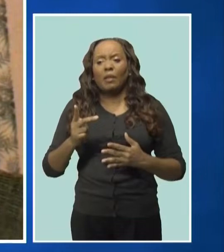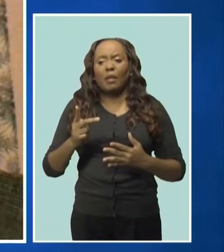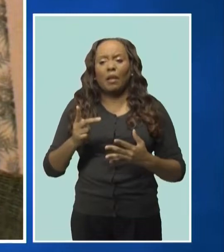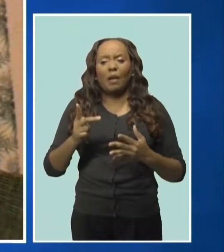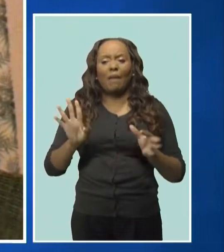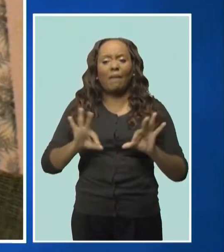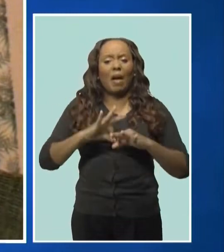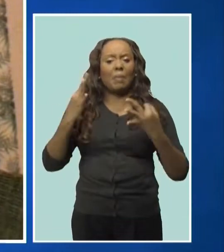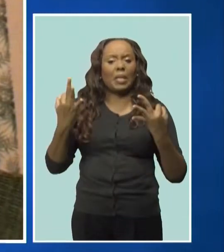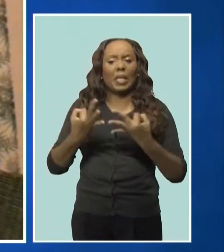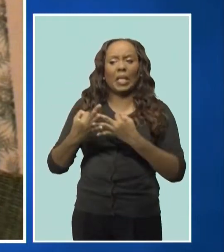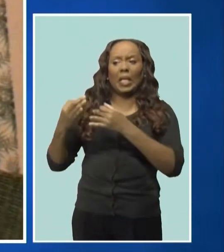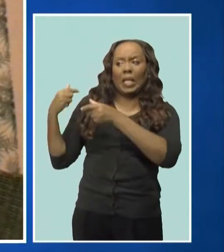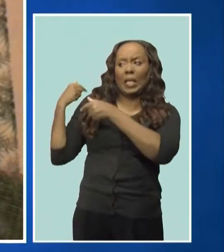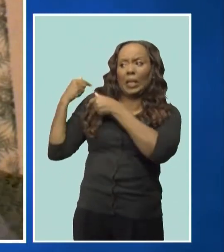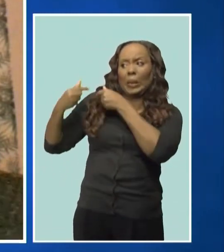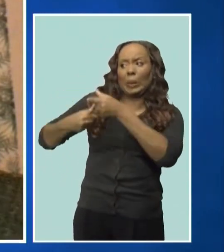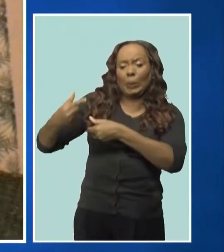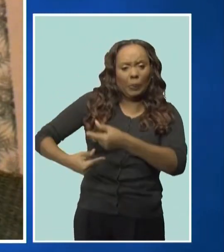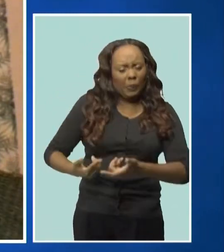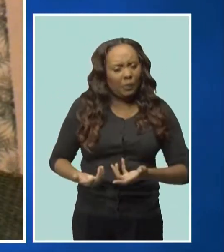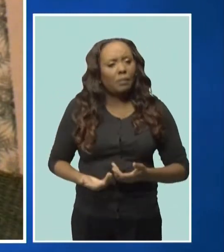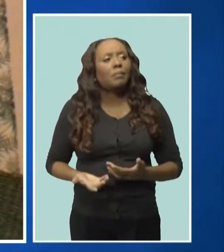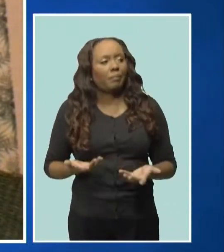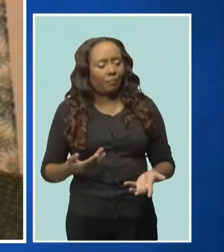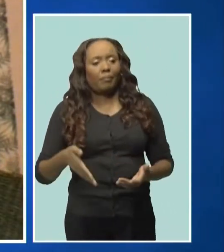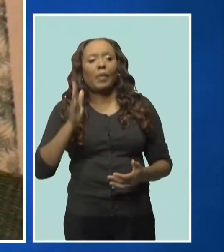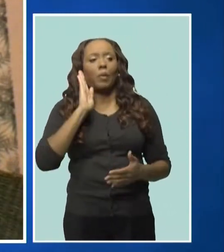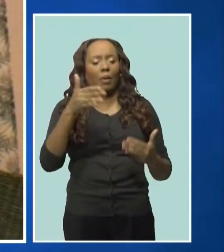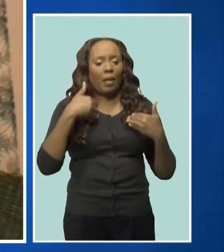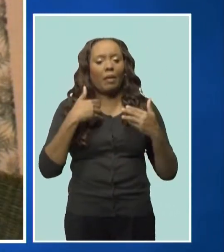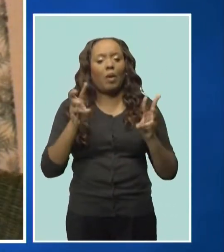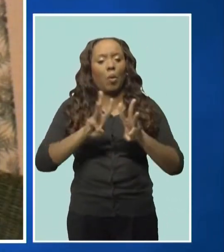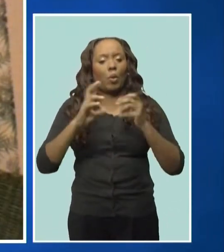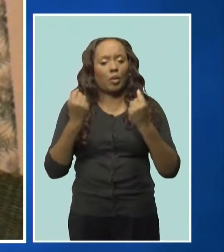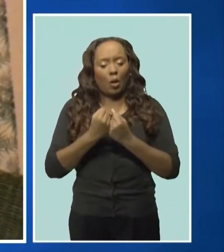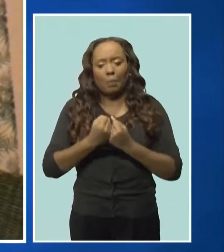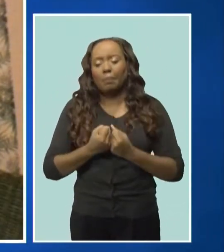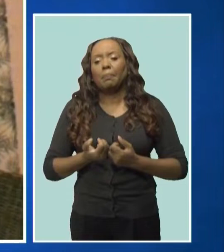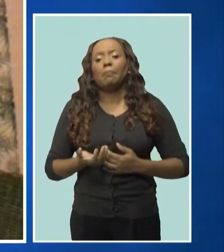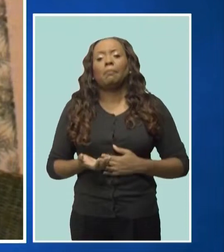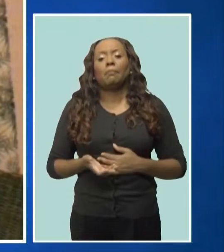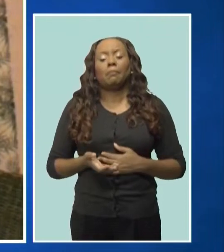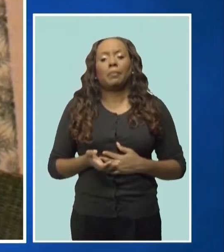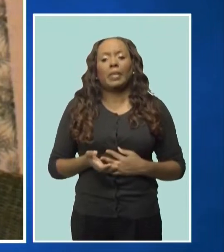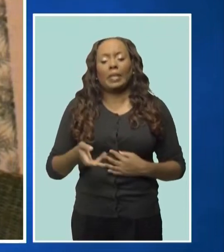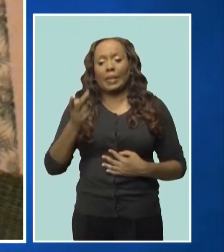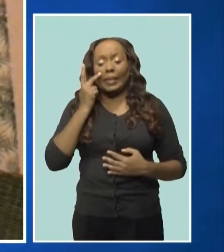genealogy workshop. And that genealogy workshop is going to be managed by